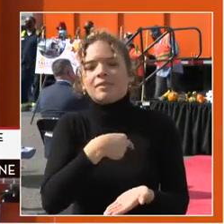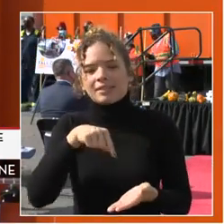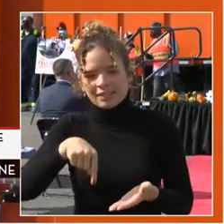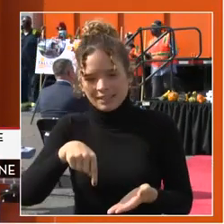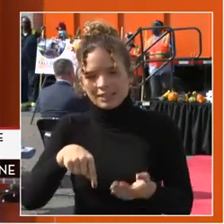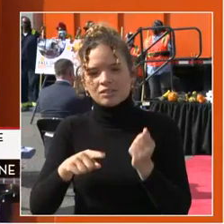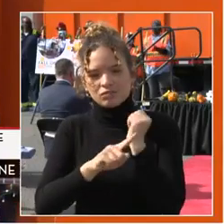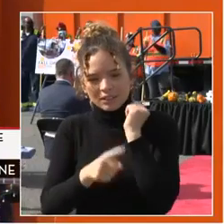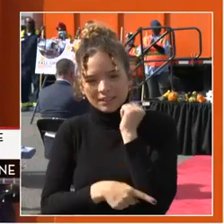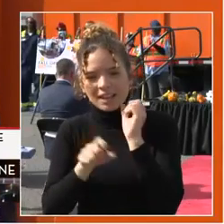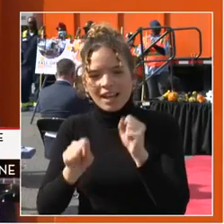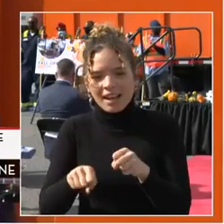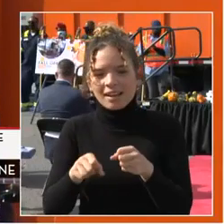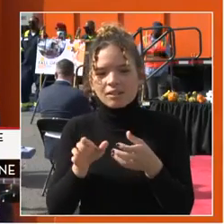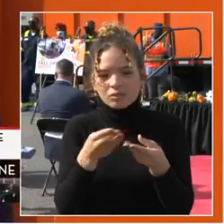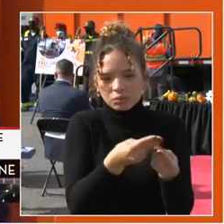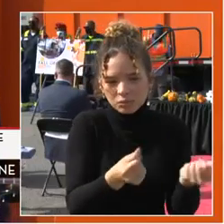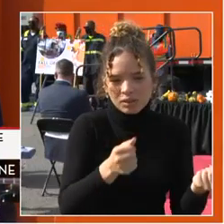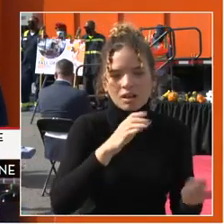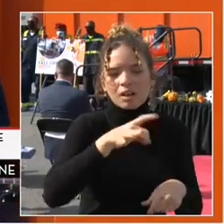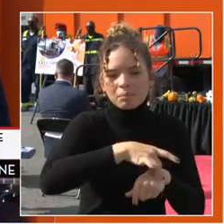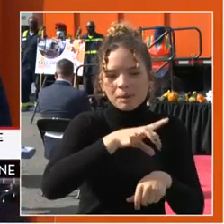me? Yay!